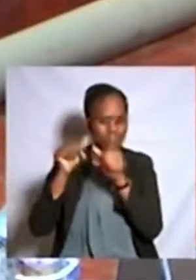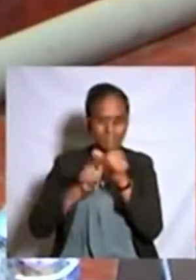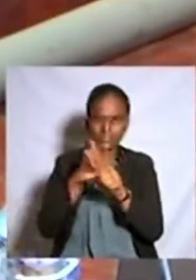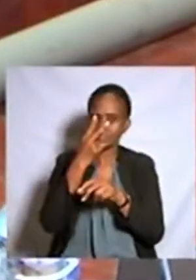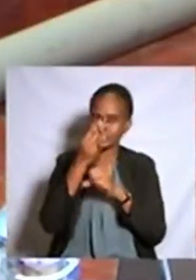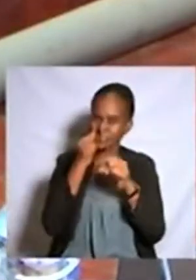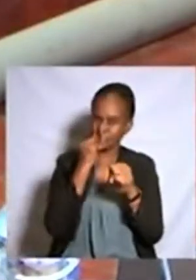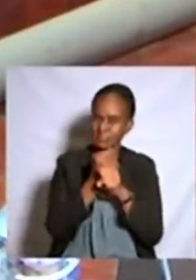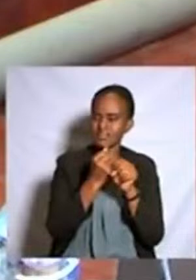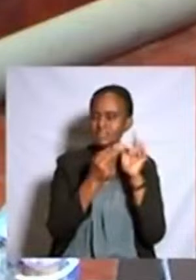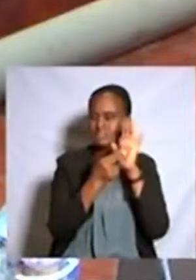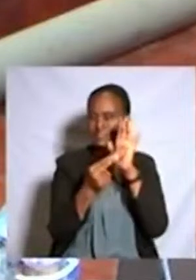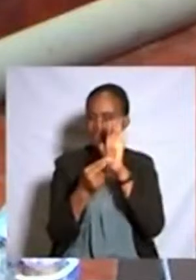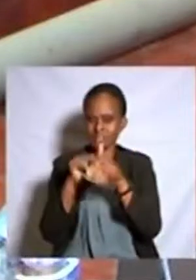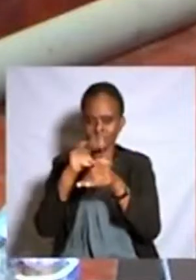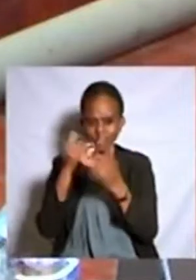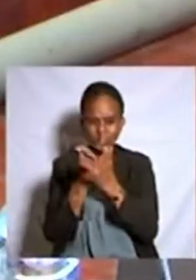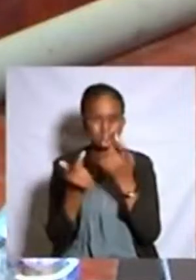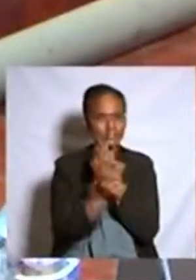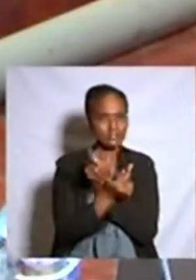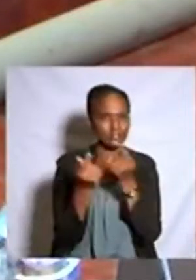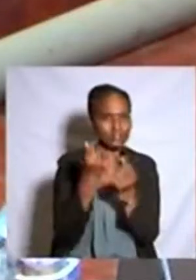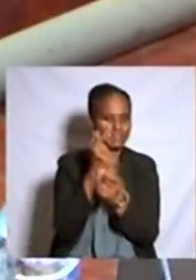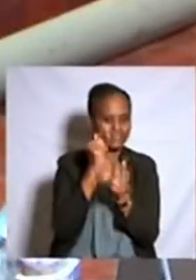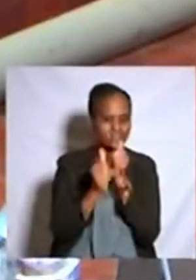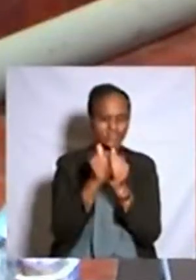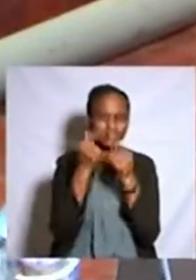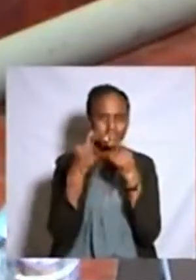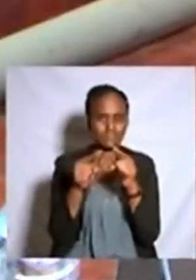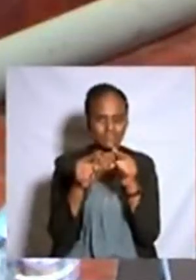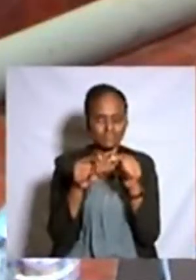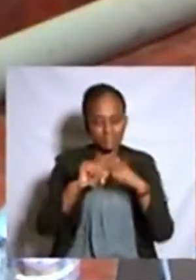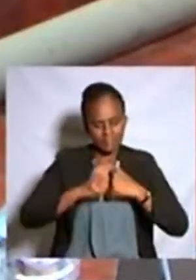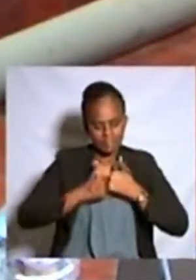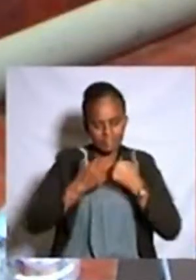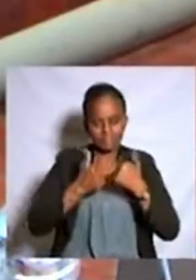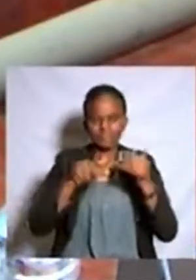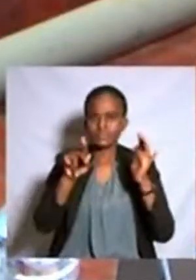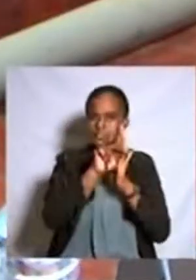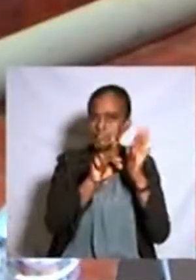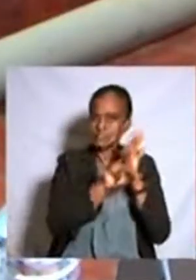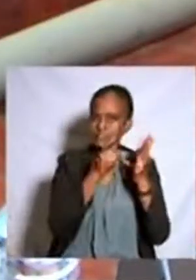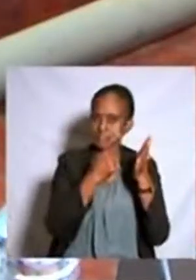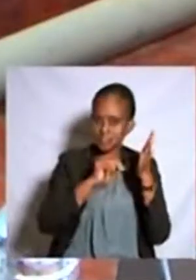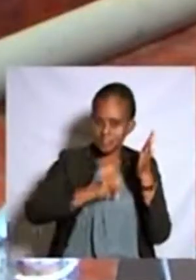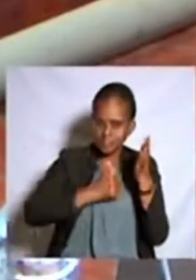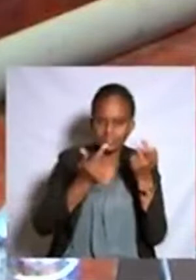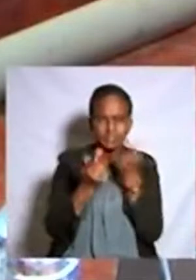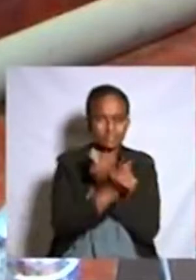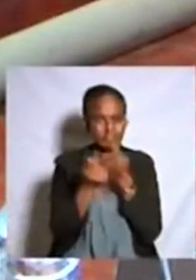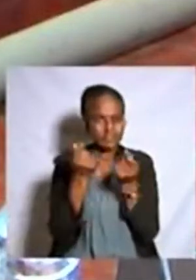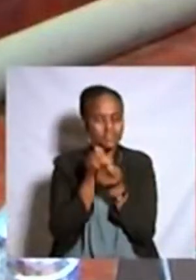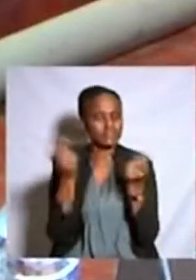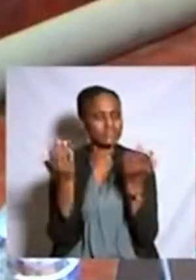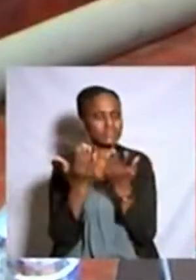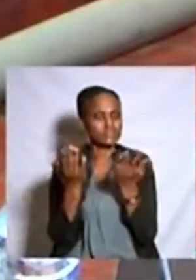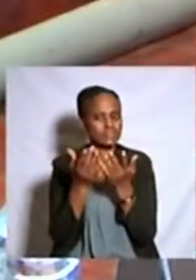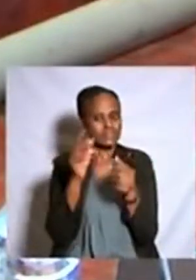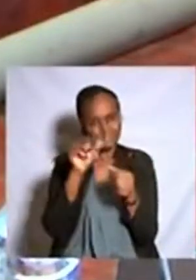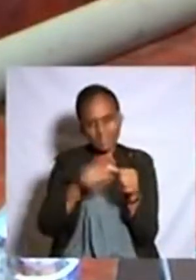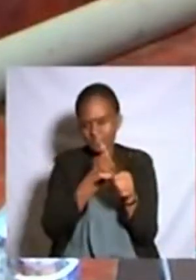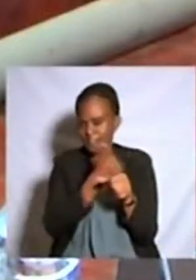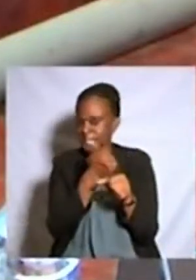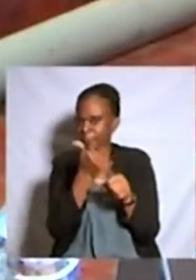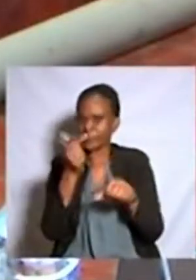to capture all the changes that occurred. Normally, the policies that we don't change every other